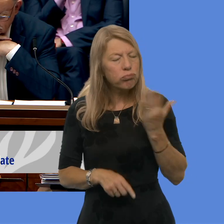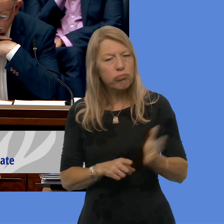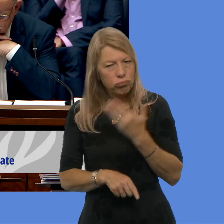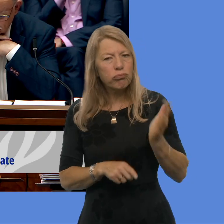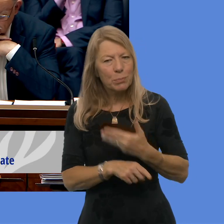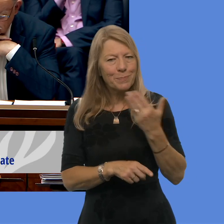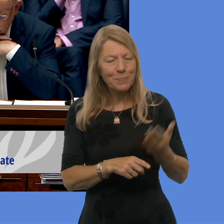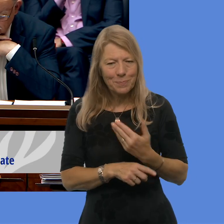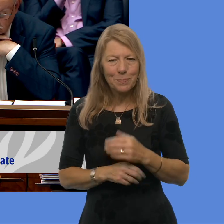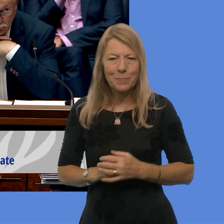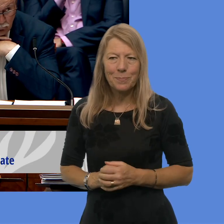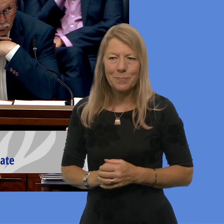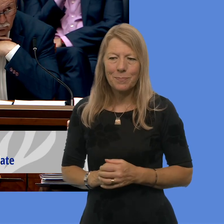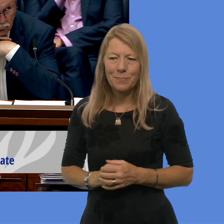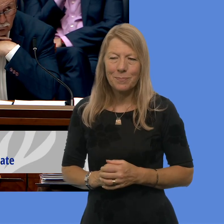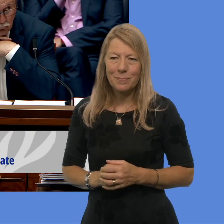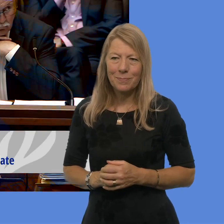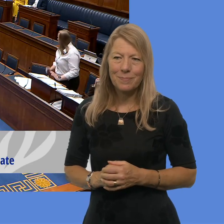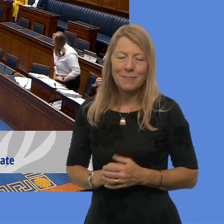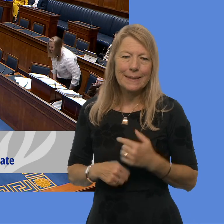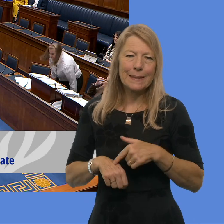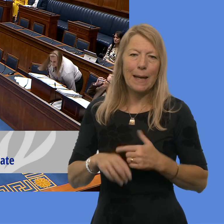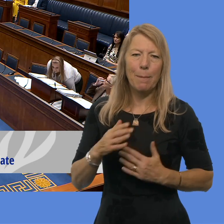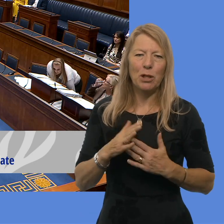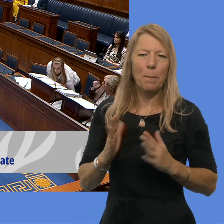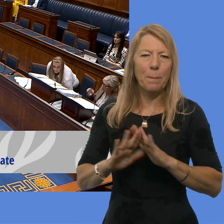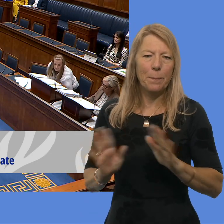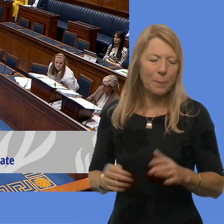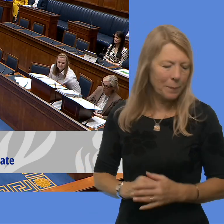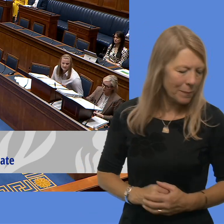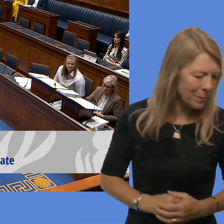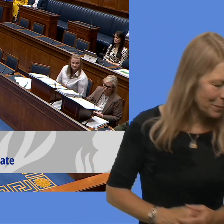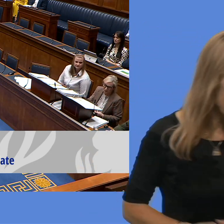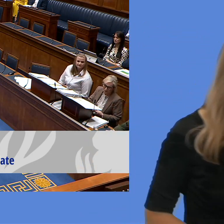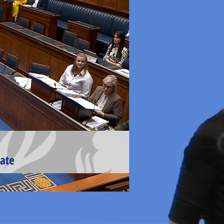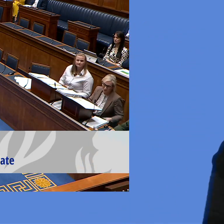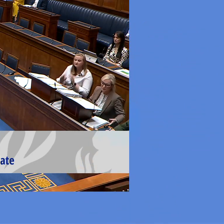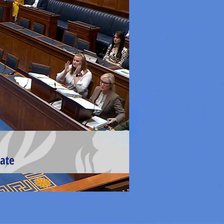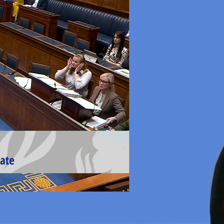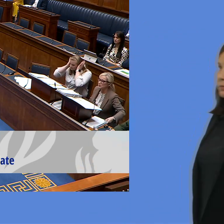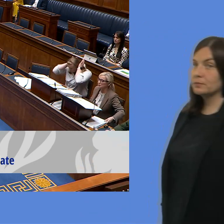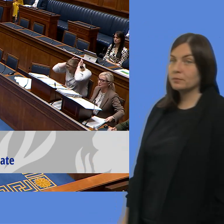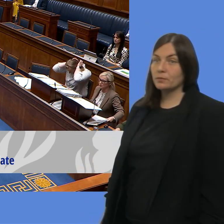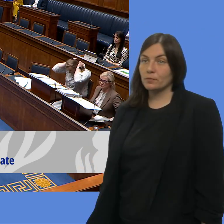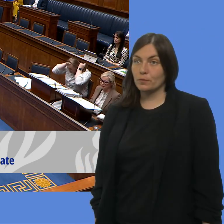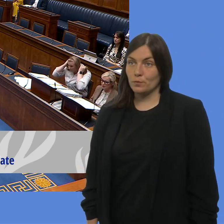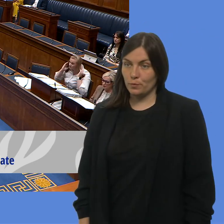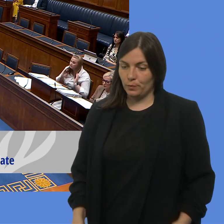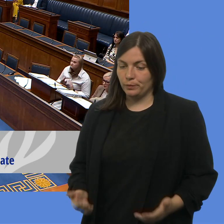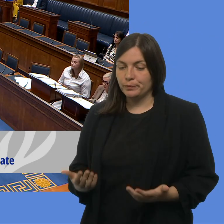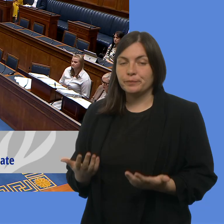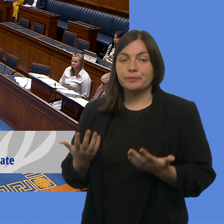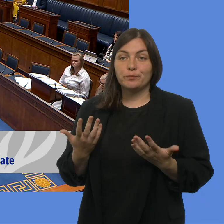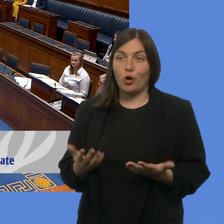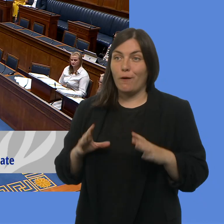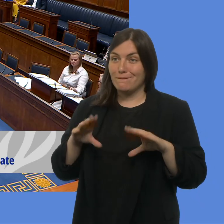just as well in terms of prioritising. Time's up. Sorry. Thank you. That ends the period for a list of questions. We'll now move